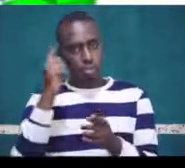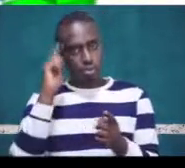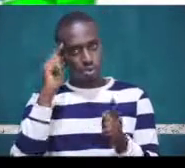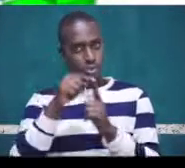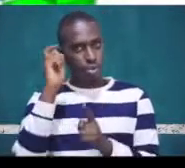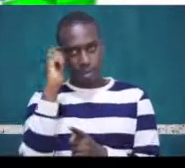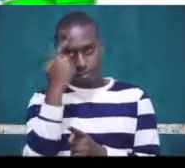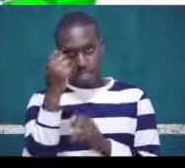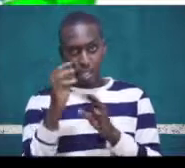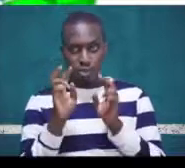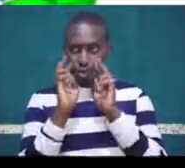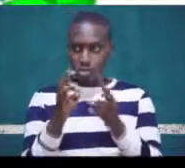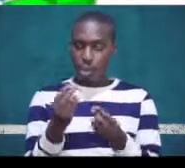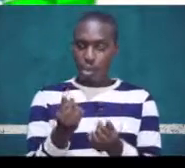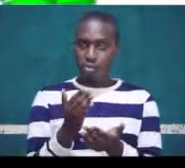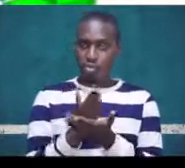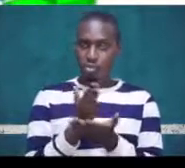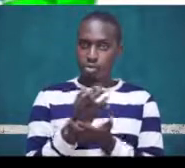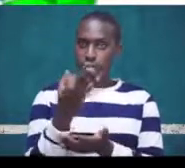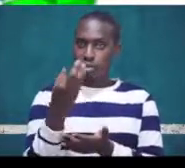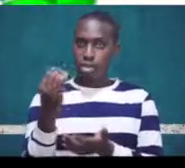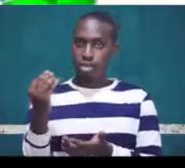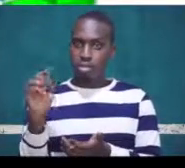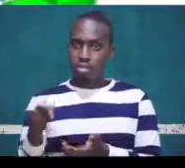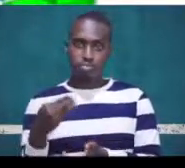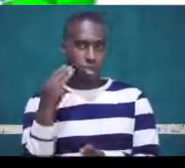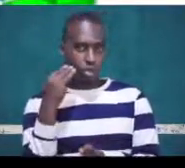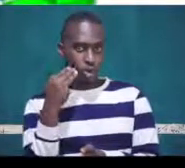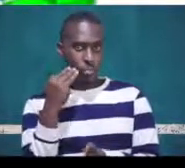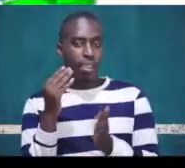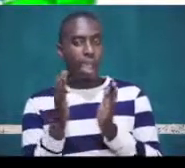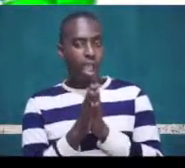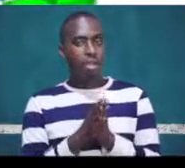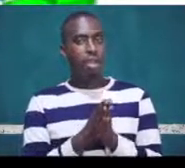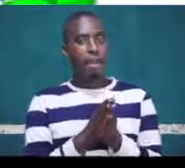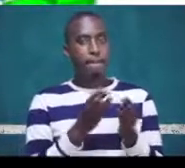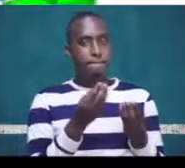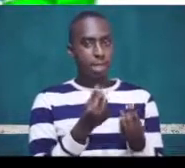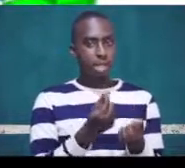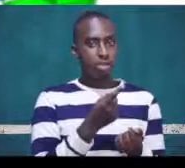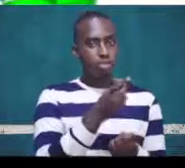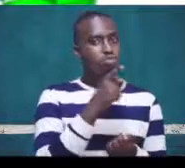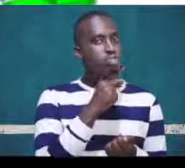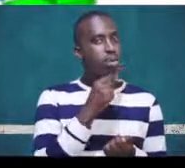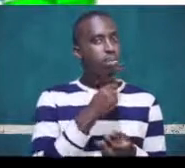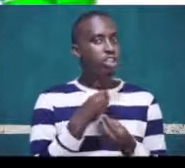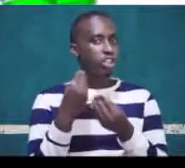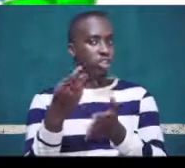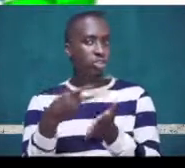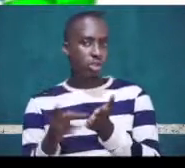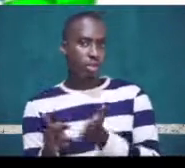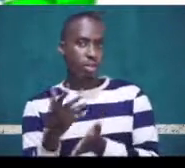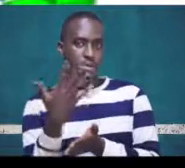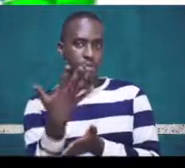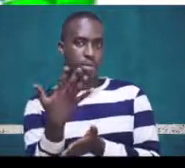because if you look at this money, 300 million, and also the money this man called Alex has to give